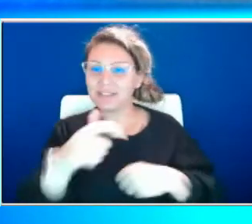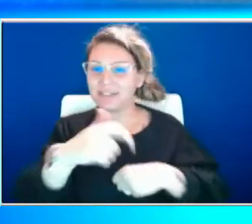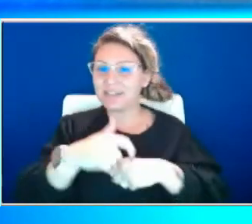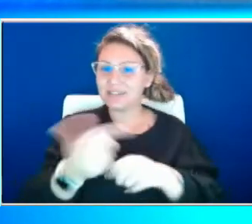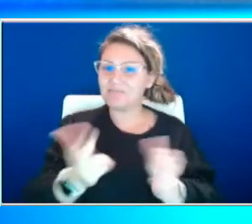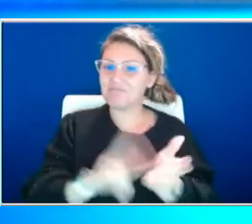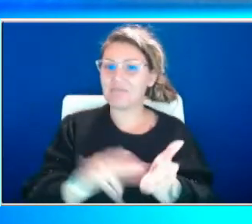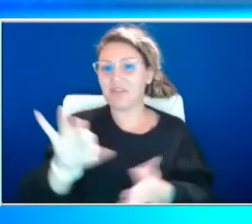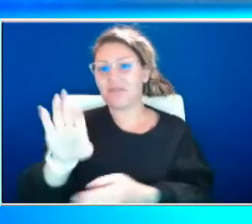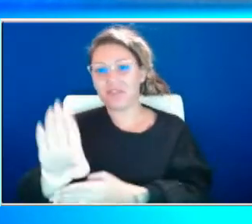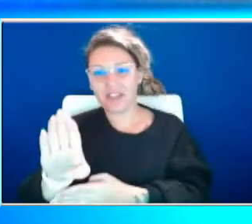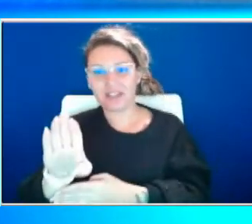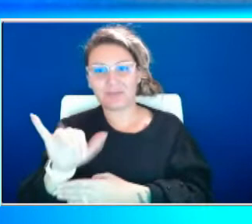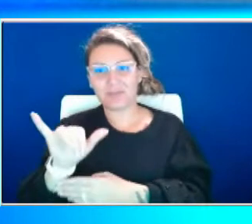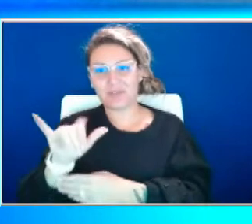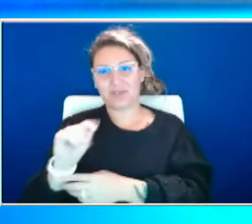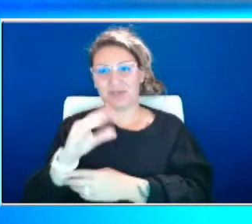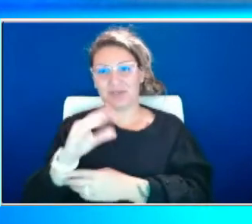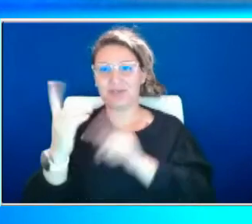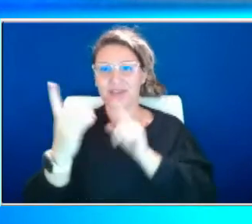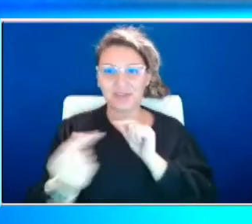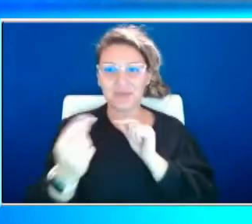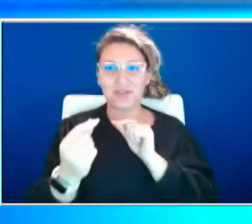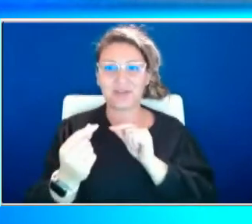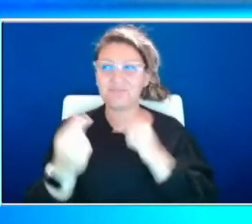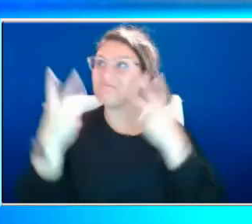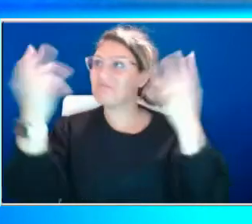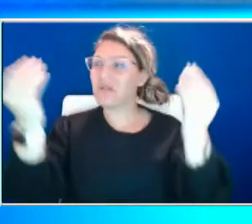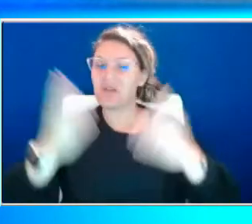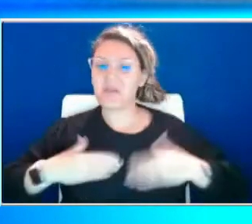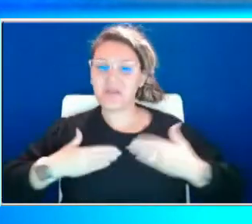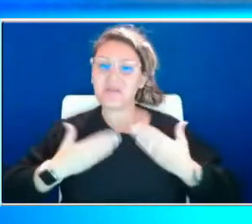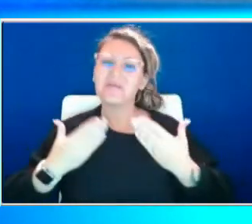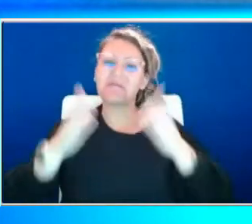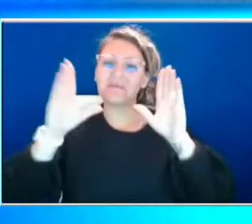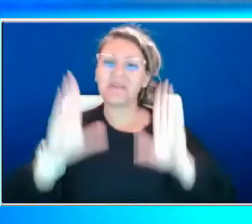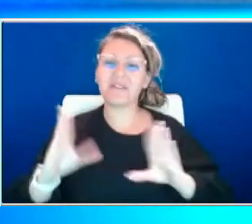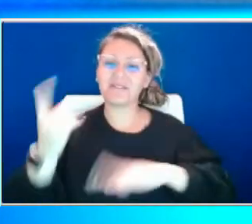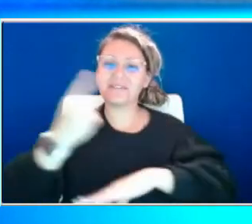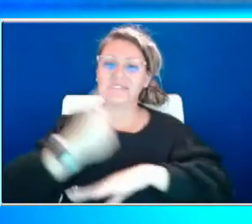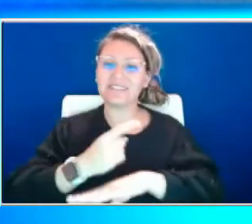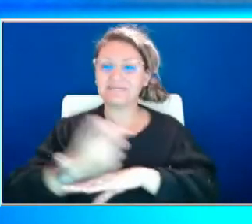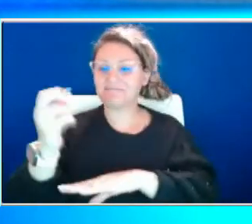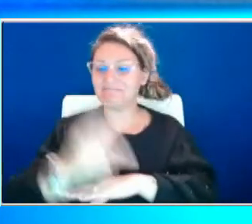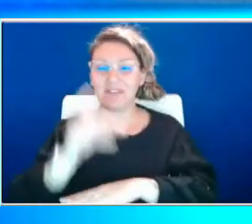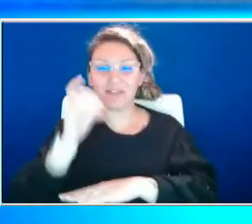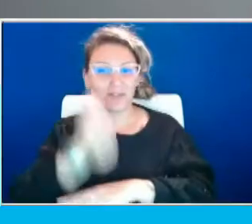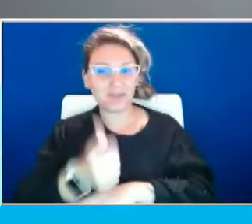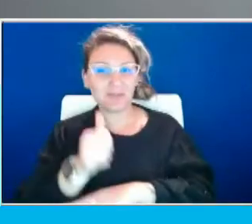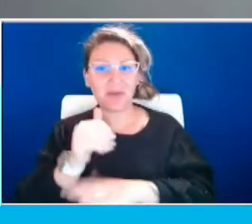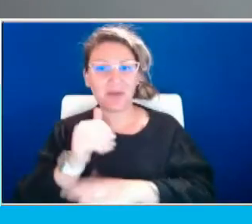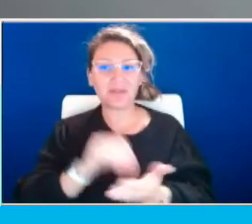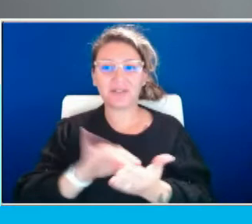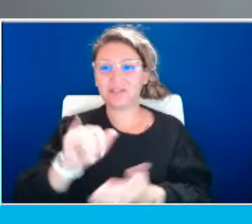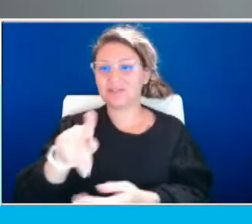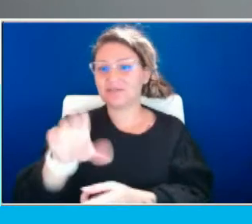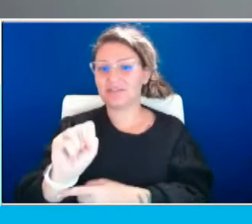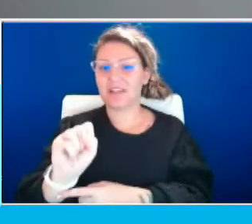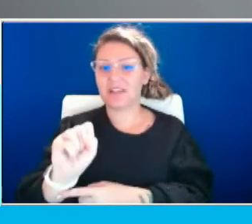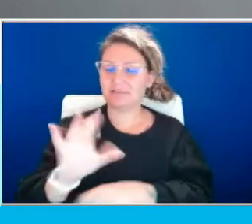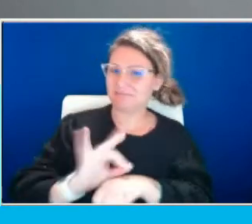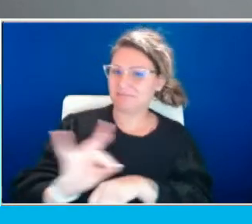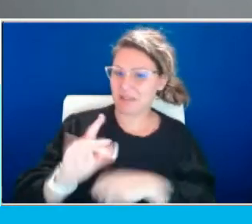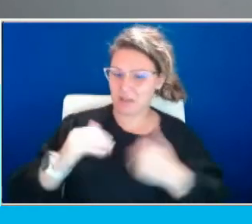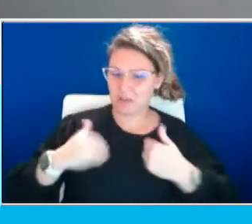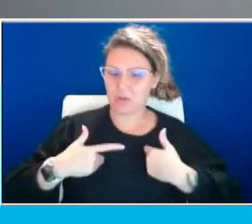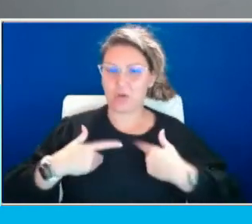to Facebook, YouTube, and Twitter. Go out, make it a great day, and we'll see you back here for Open Mics with Dr. Stites at 8 a.m. tomorrow. Youth violence is a